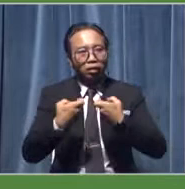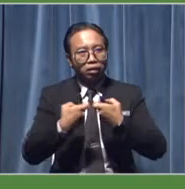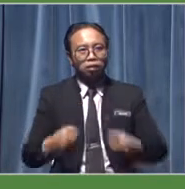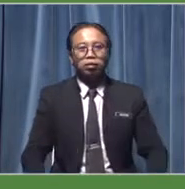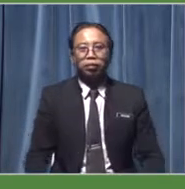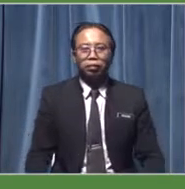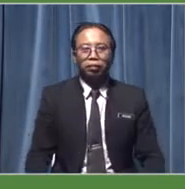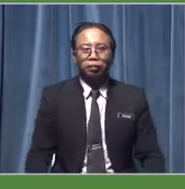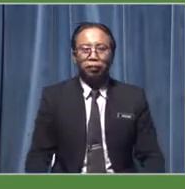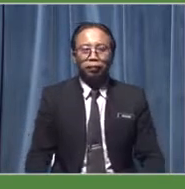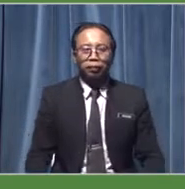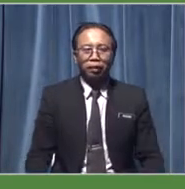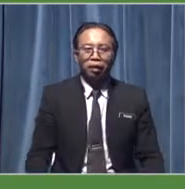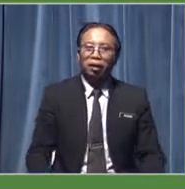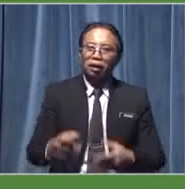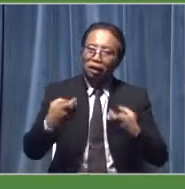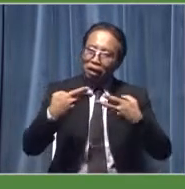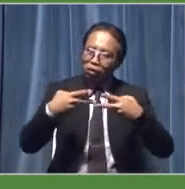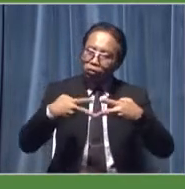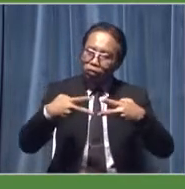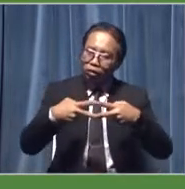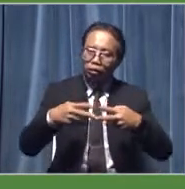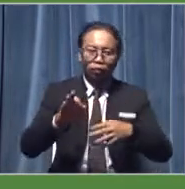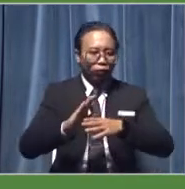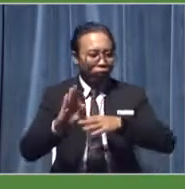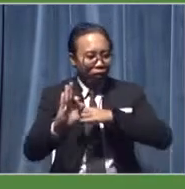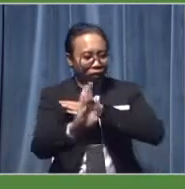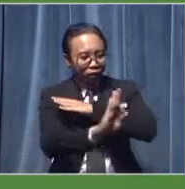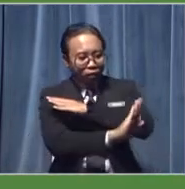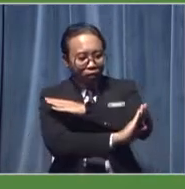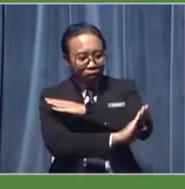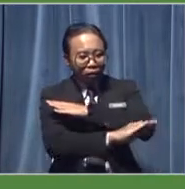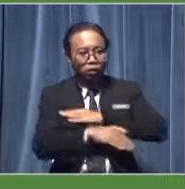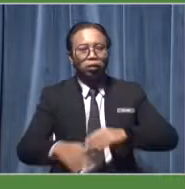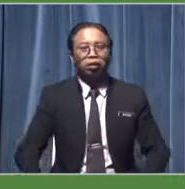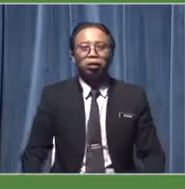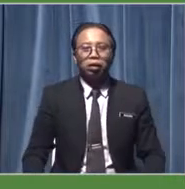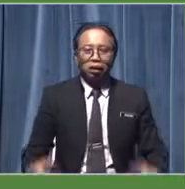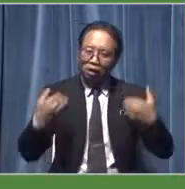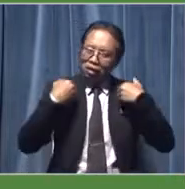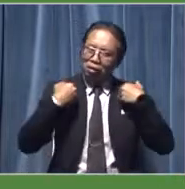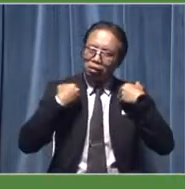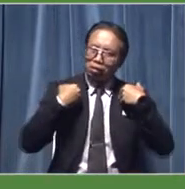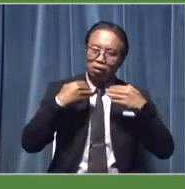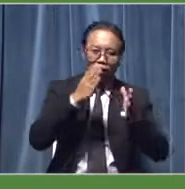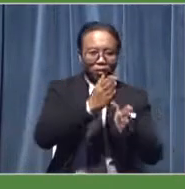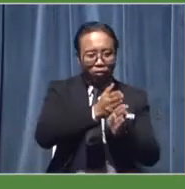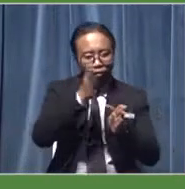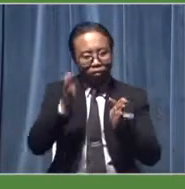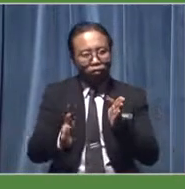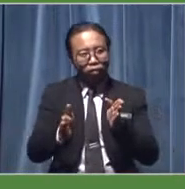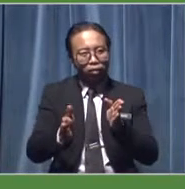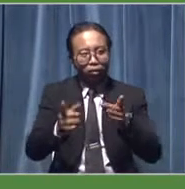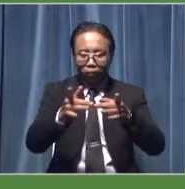Hence, an electric field exists between the plates of